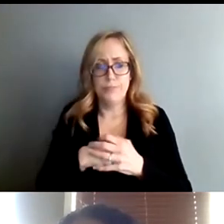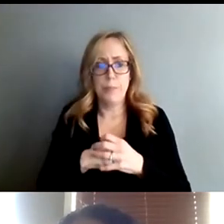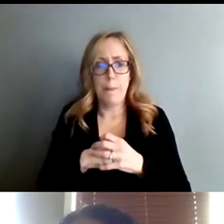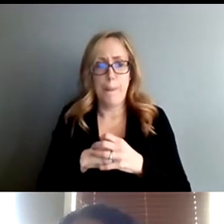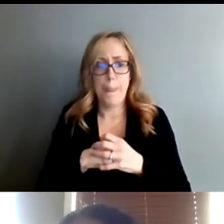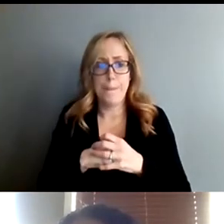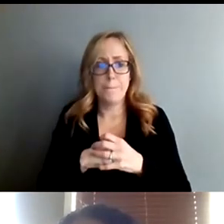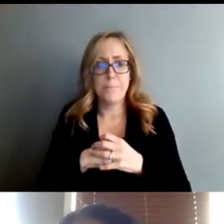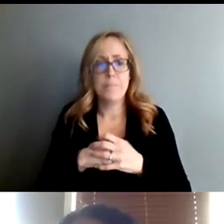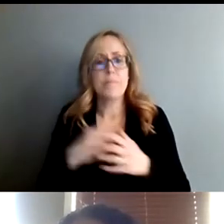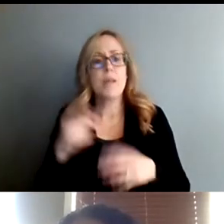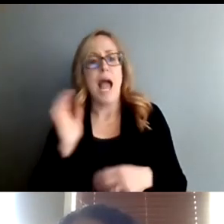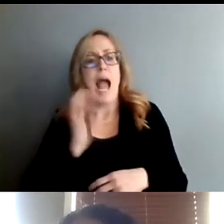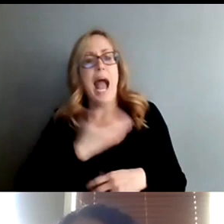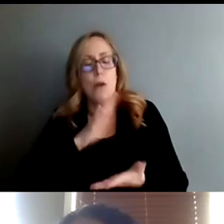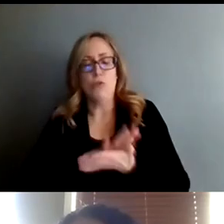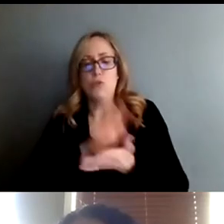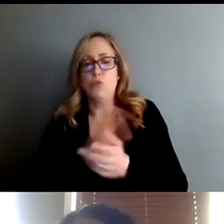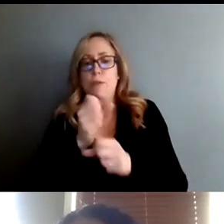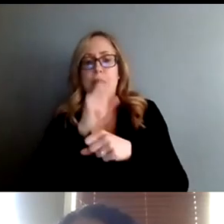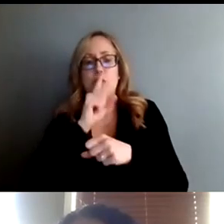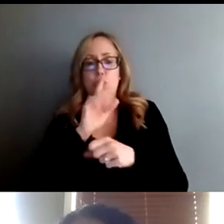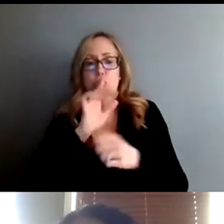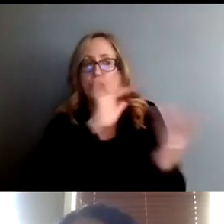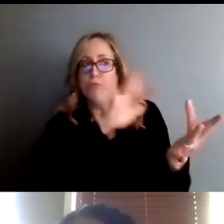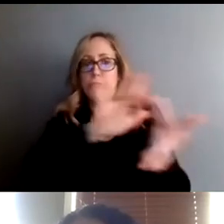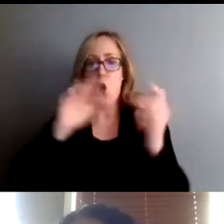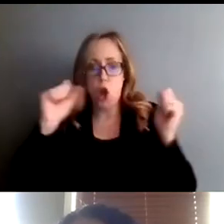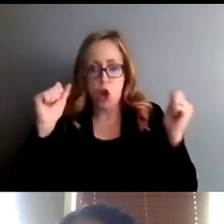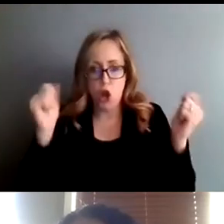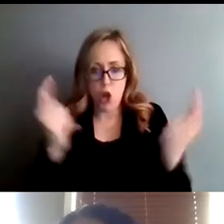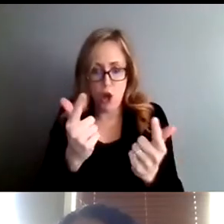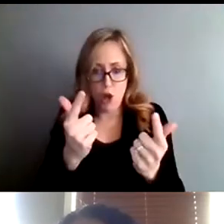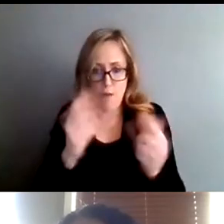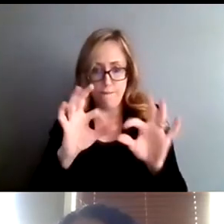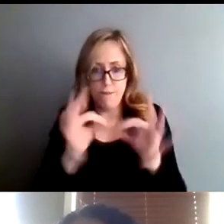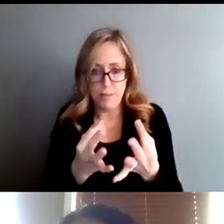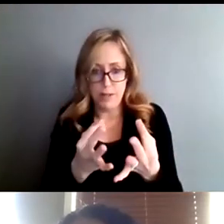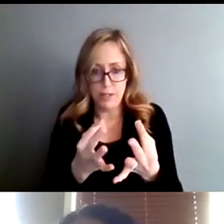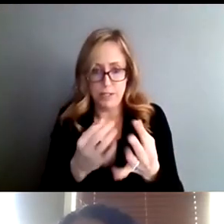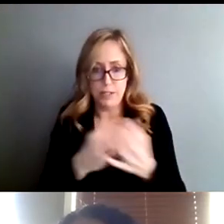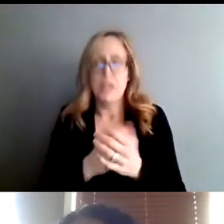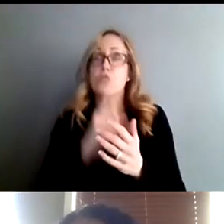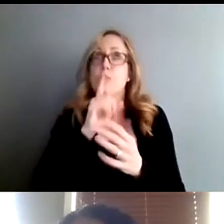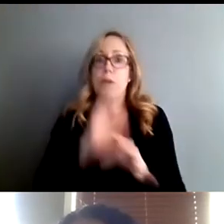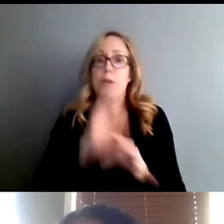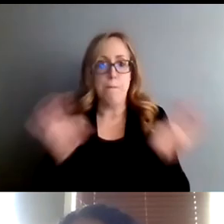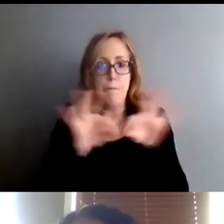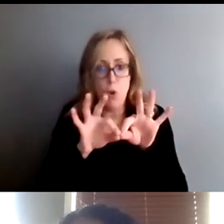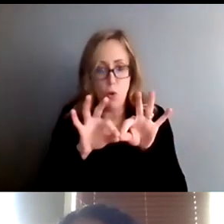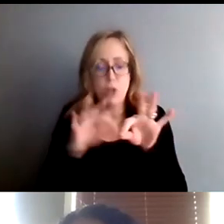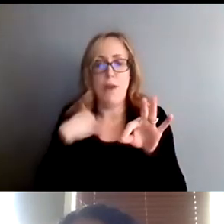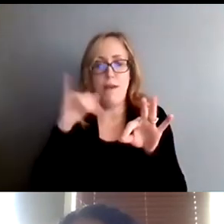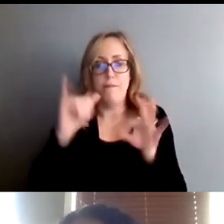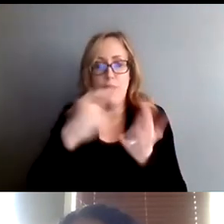So our schools are making sure to reach out to all families, connect with your school. It's really vital that you have that conversation.